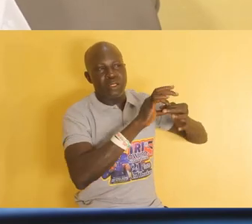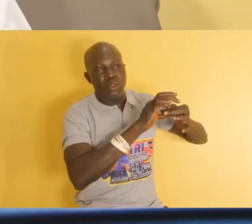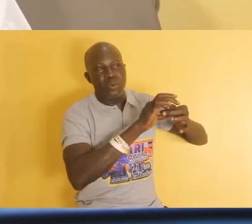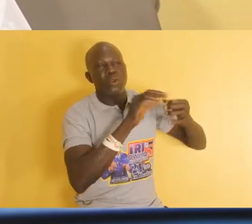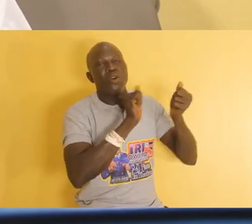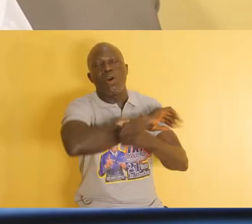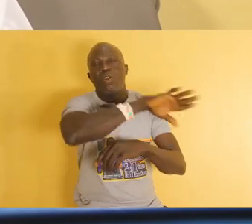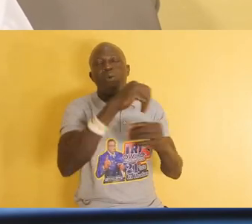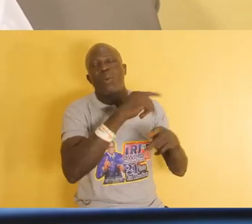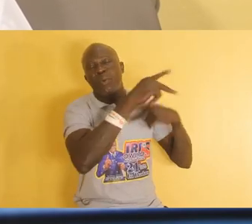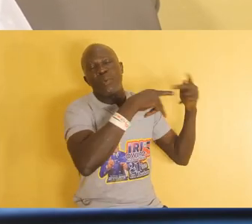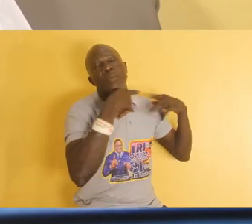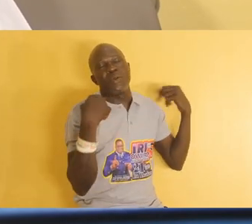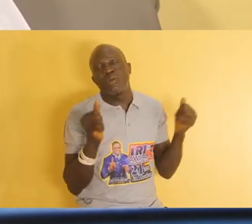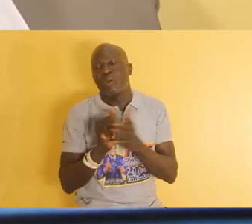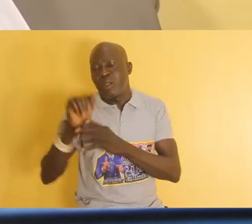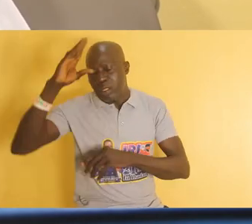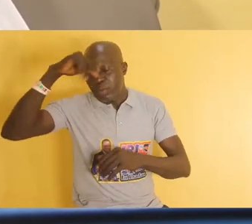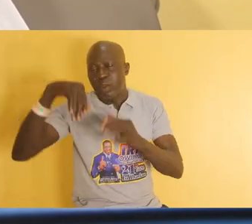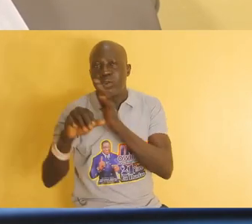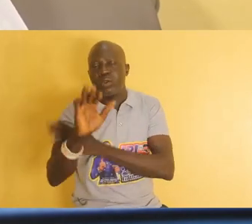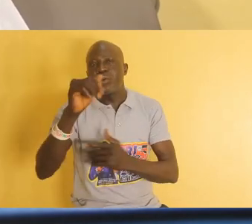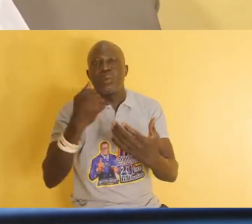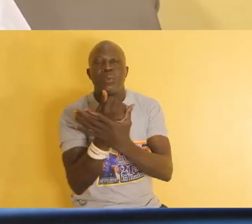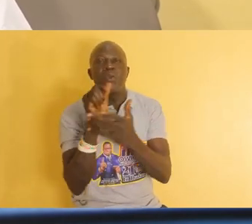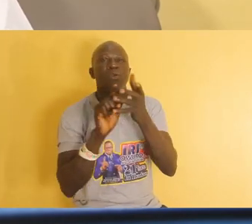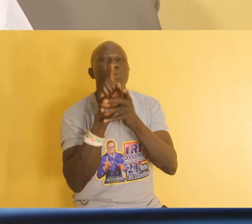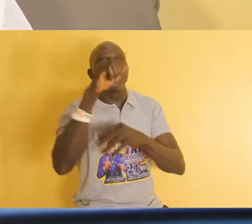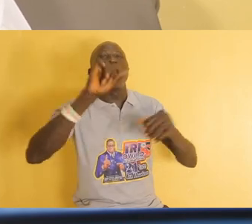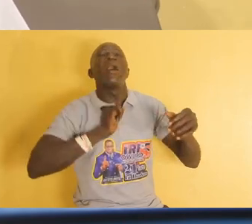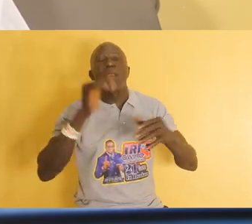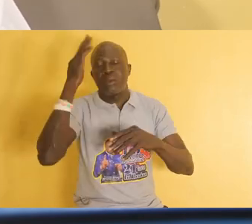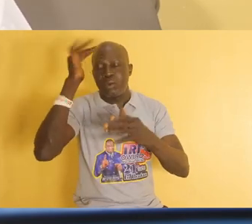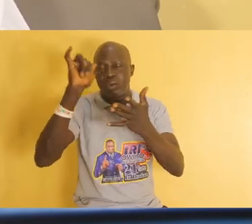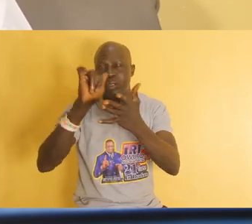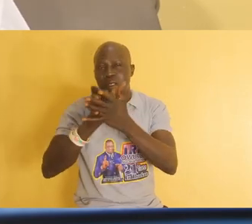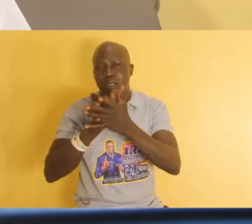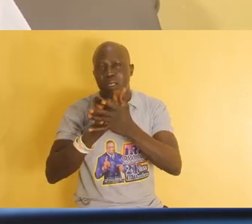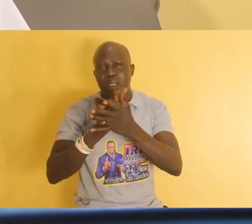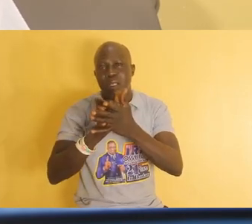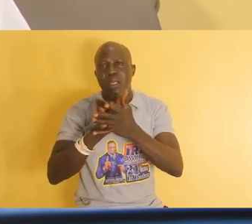iko and the prayer of the help of the men of God to make you to be great and I know that